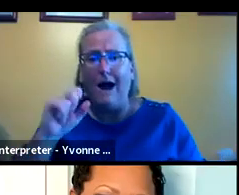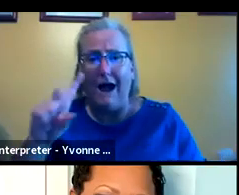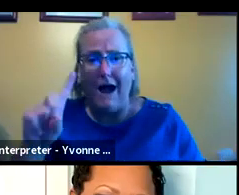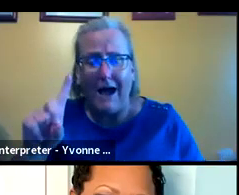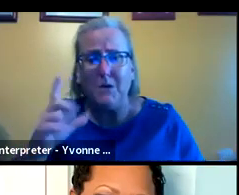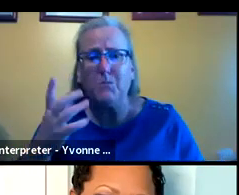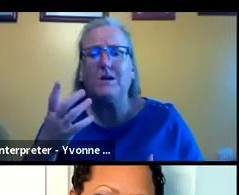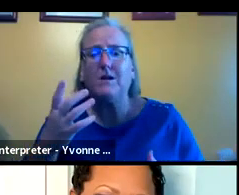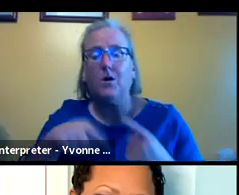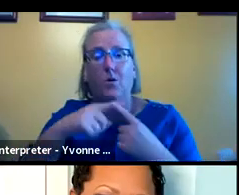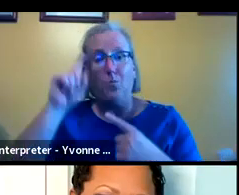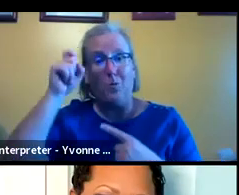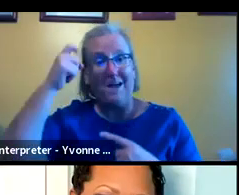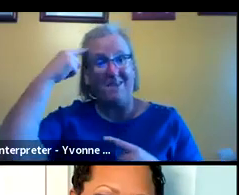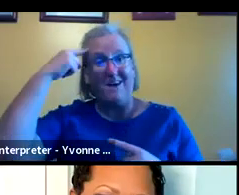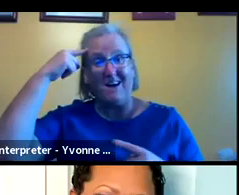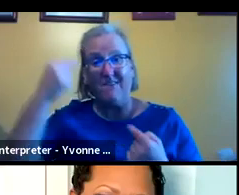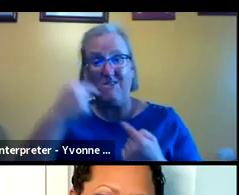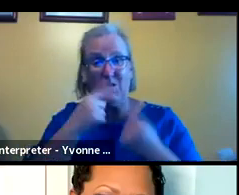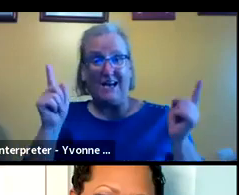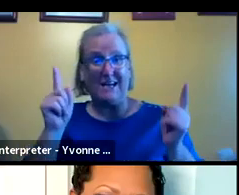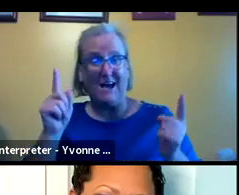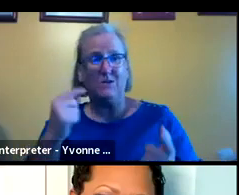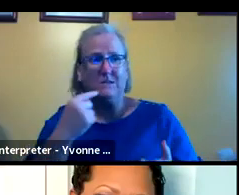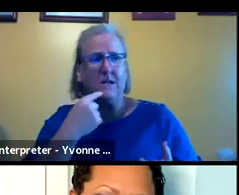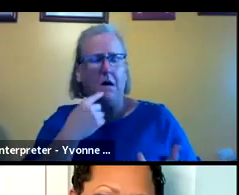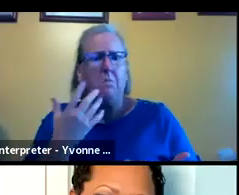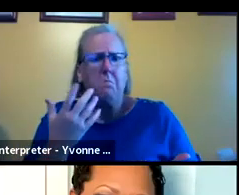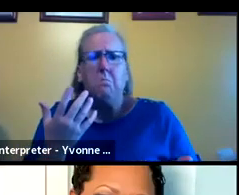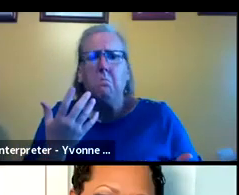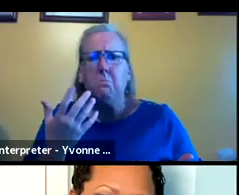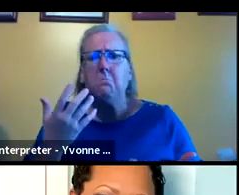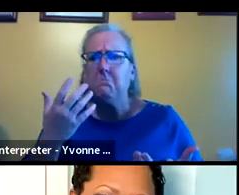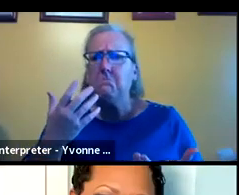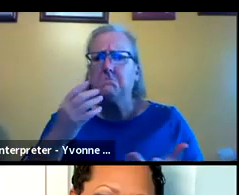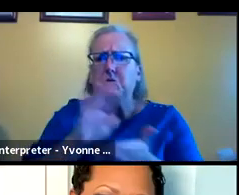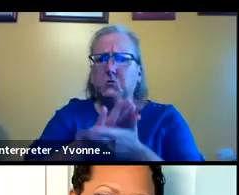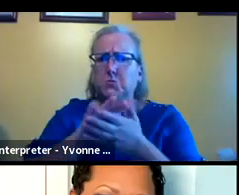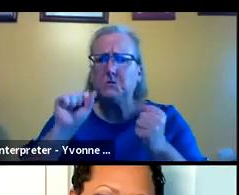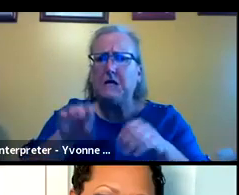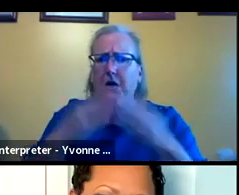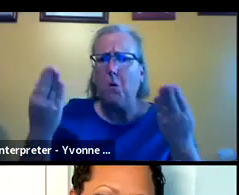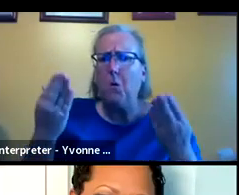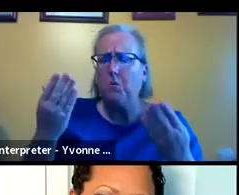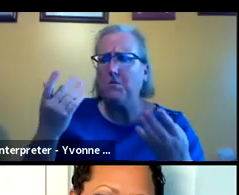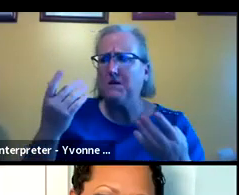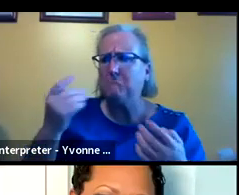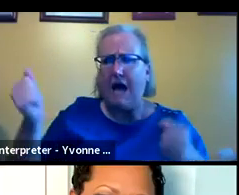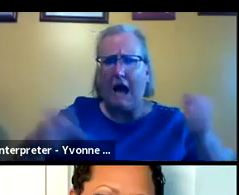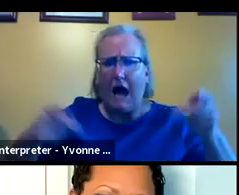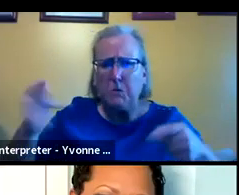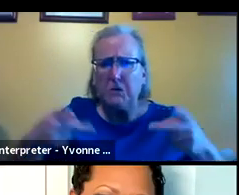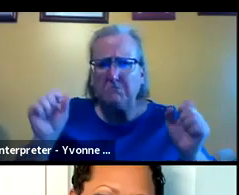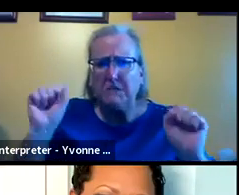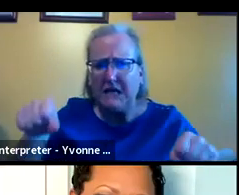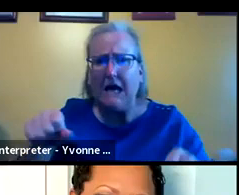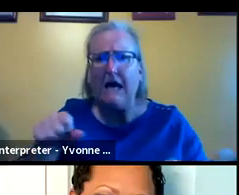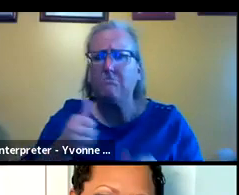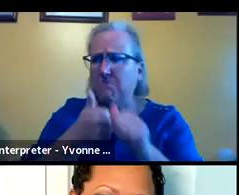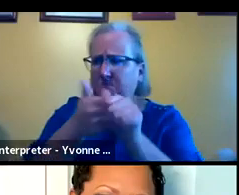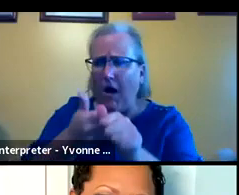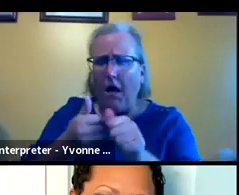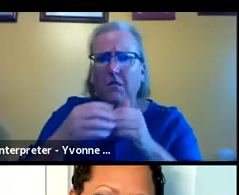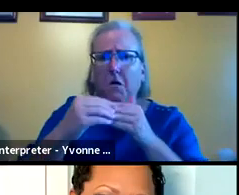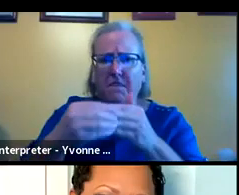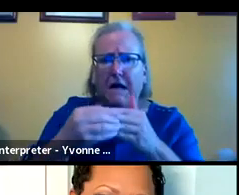When Governor Carney announced that it was possible for schools to open in a hybrid fashion if guidelines were followed, we